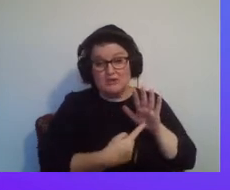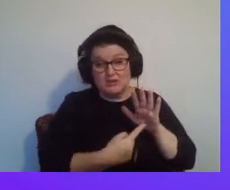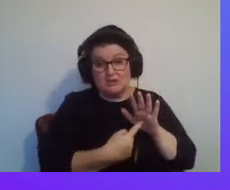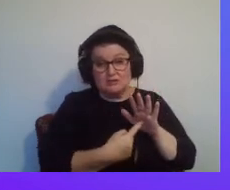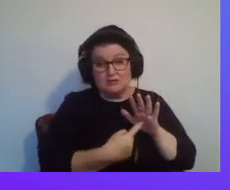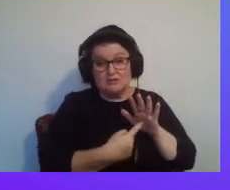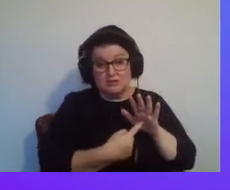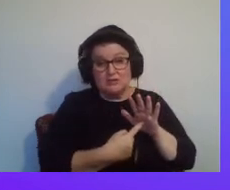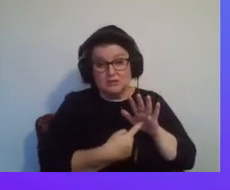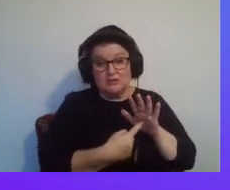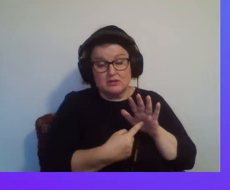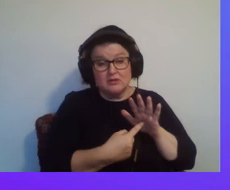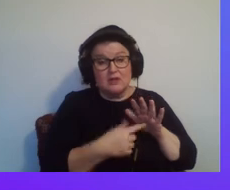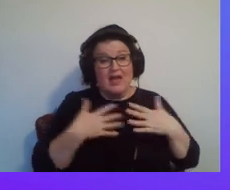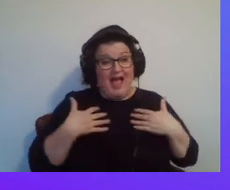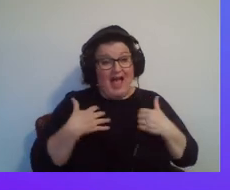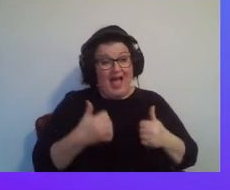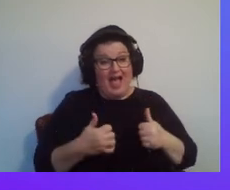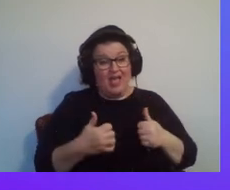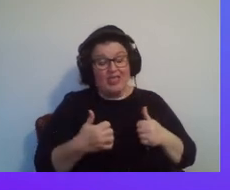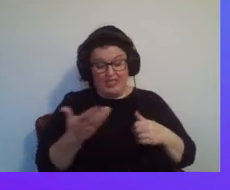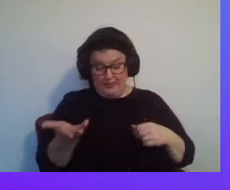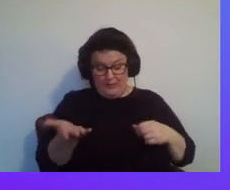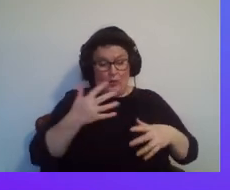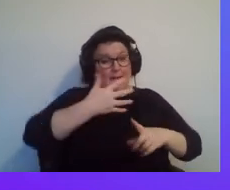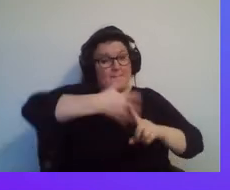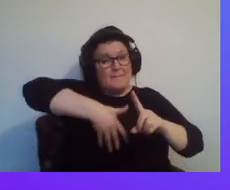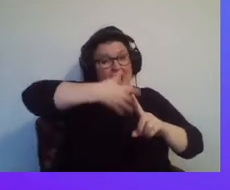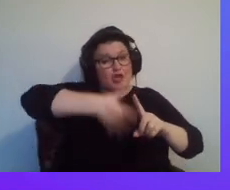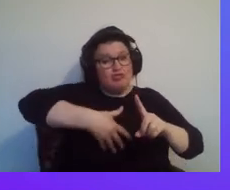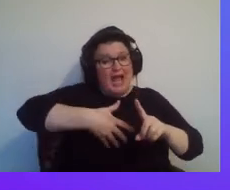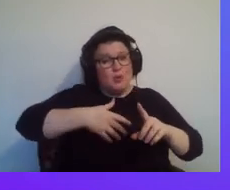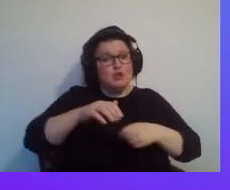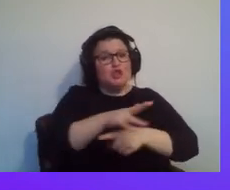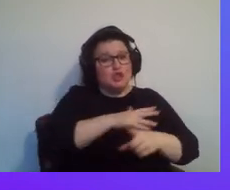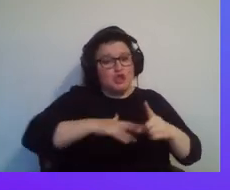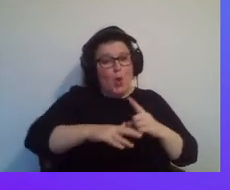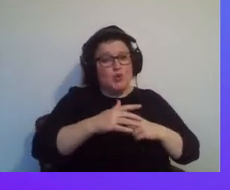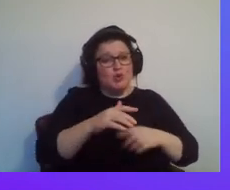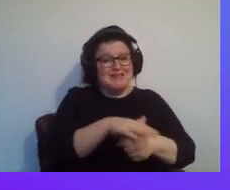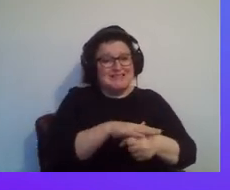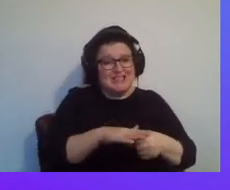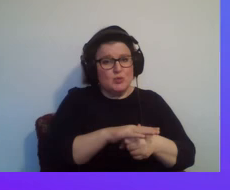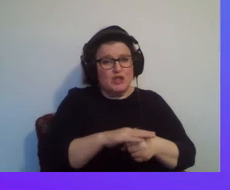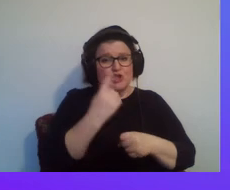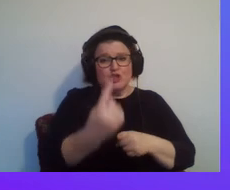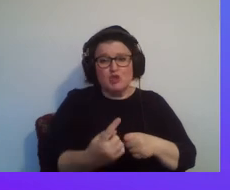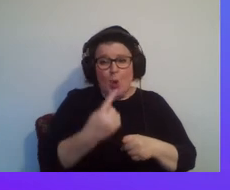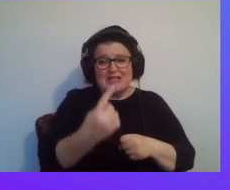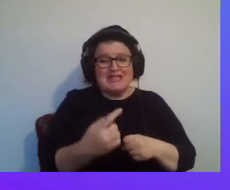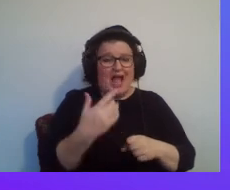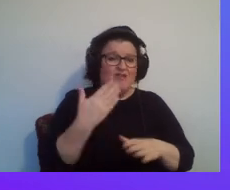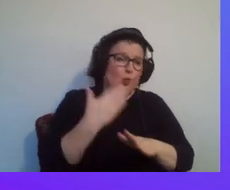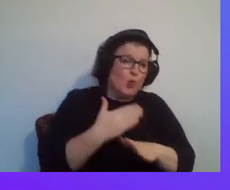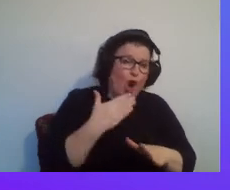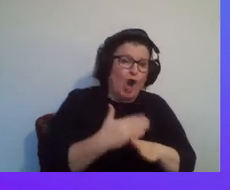really drives health. And those social conditions, where you live, where you work, your housing conditions,